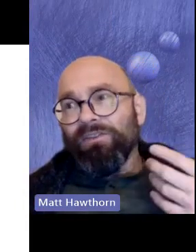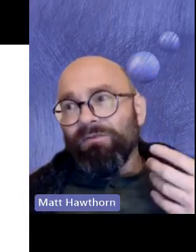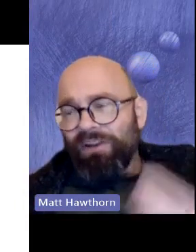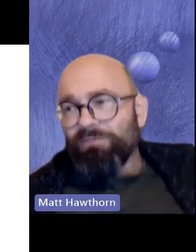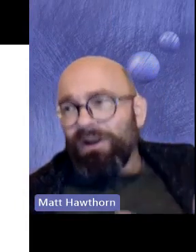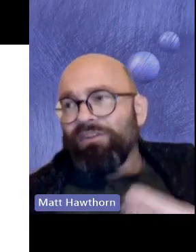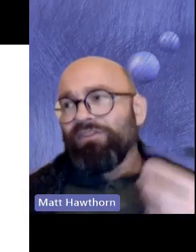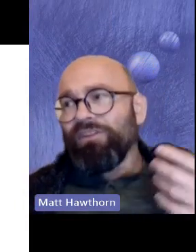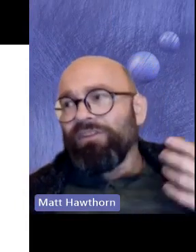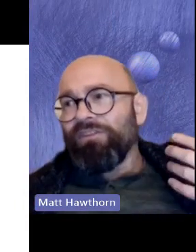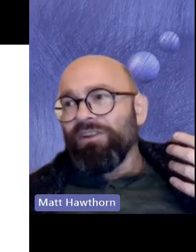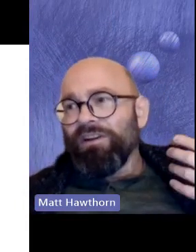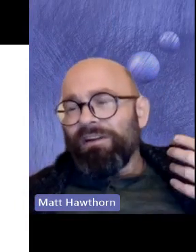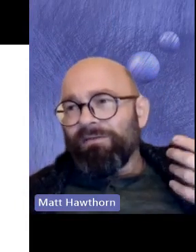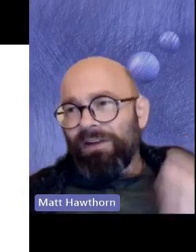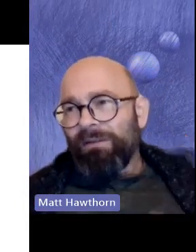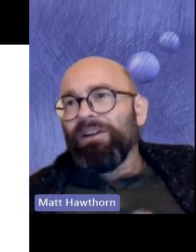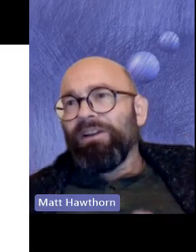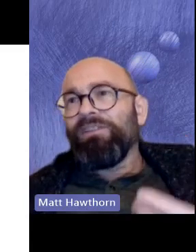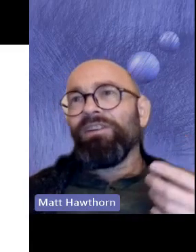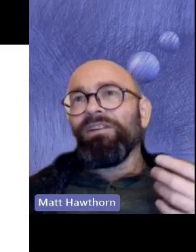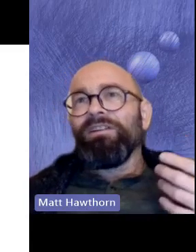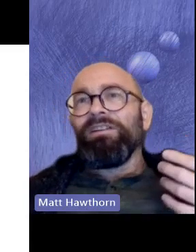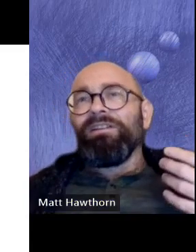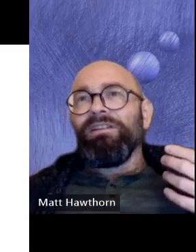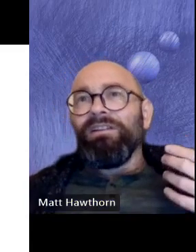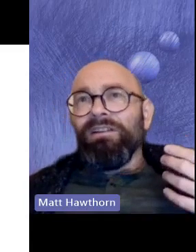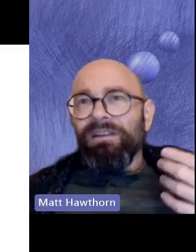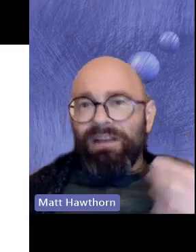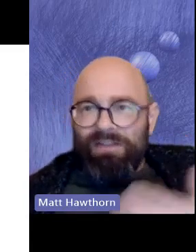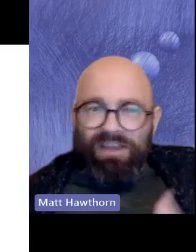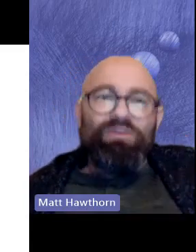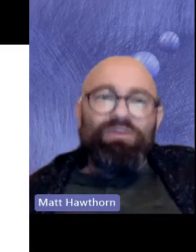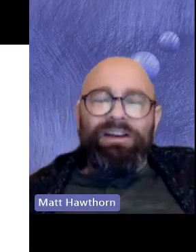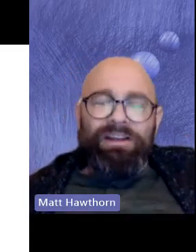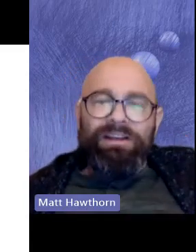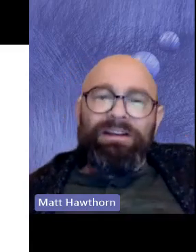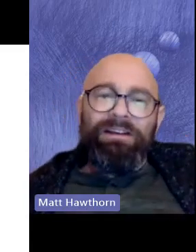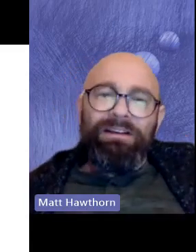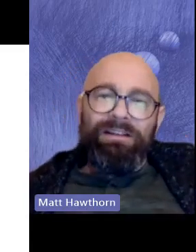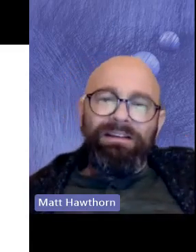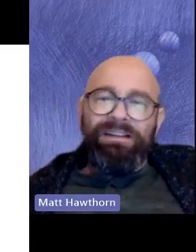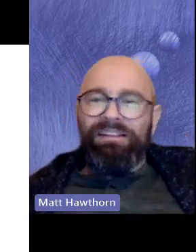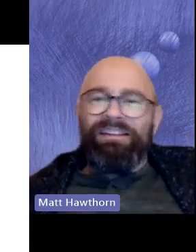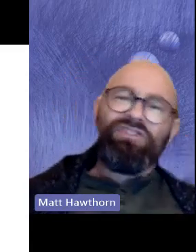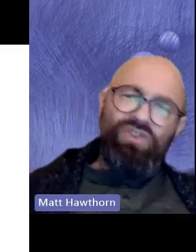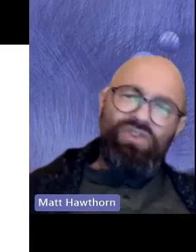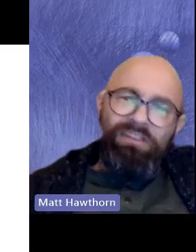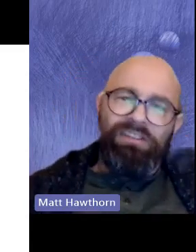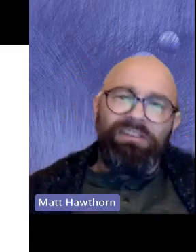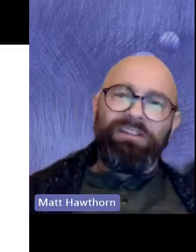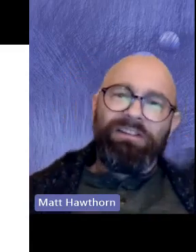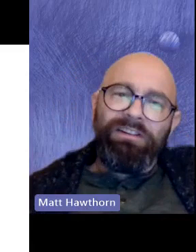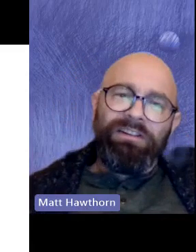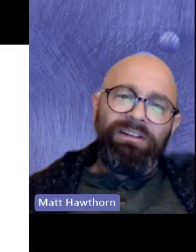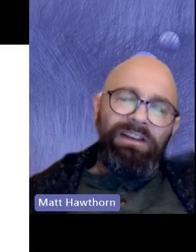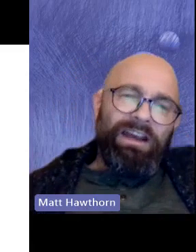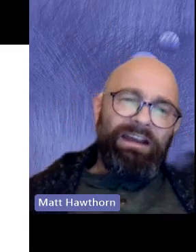these village practices, in families, in the everyday, gets